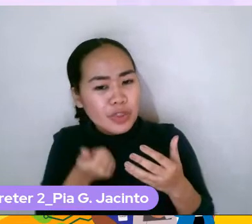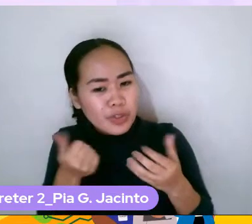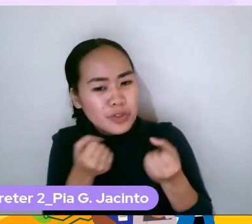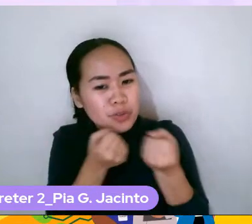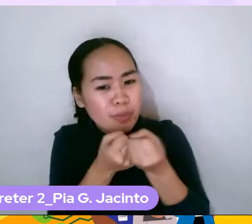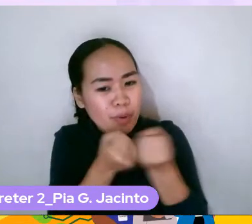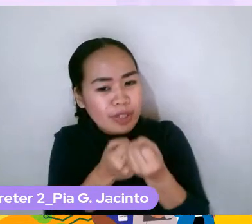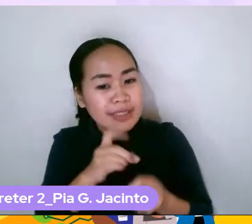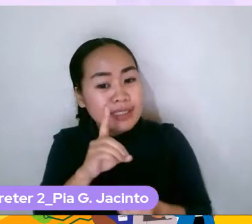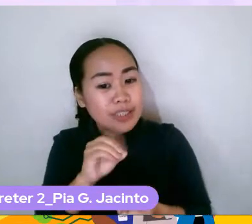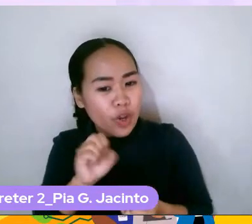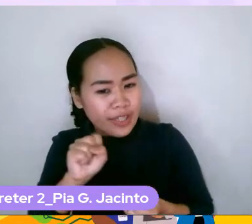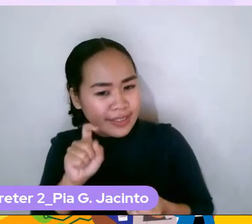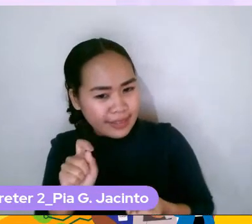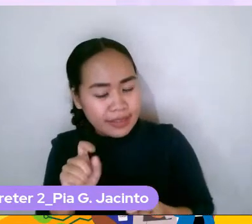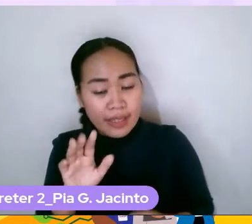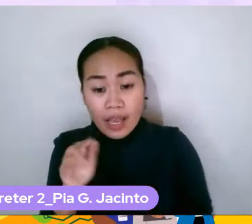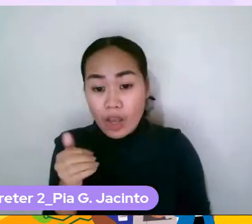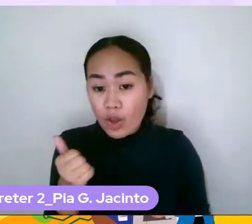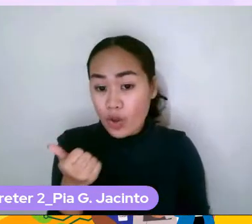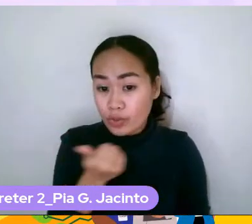are other startups